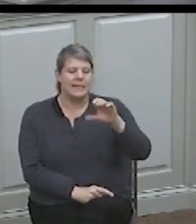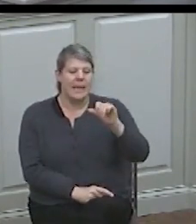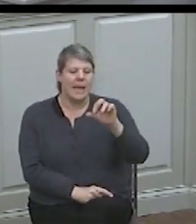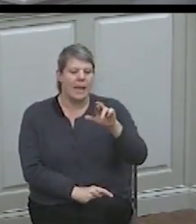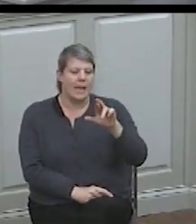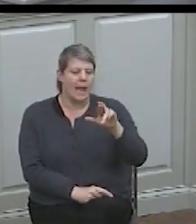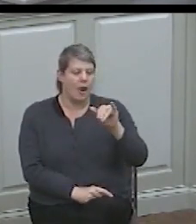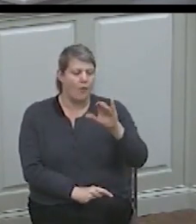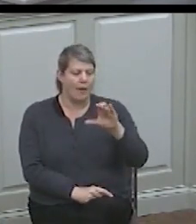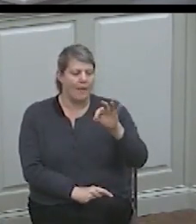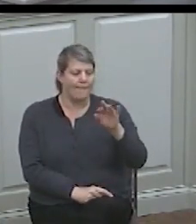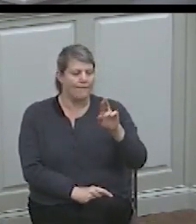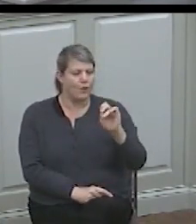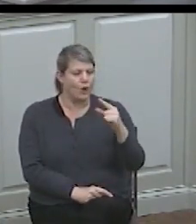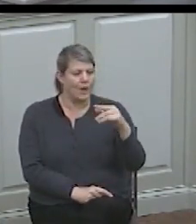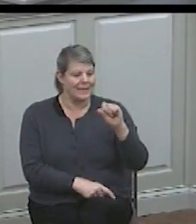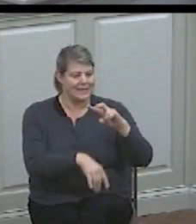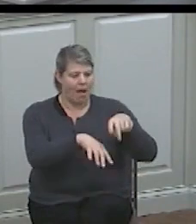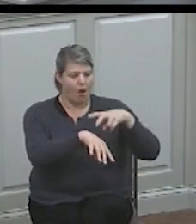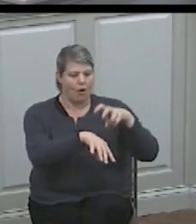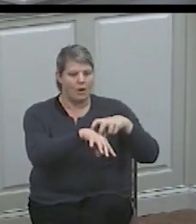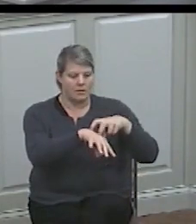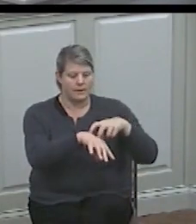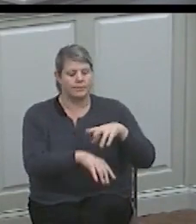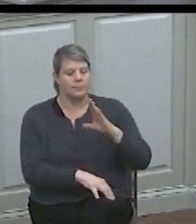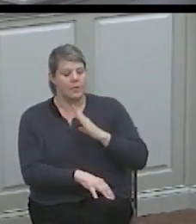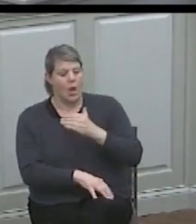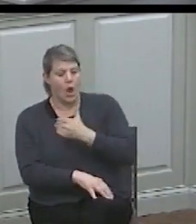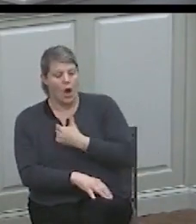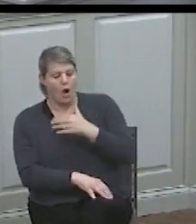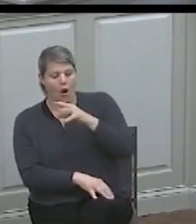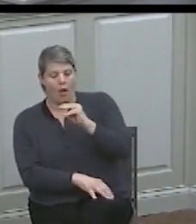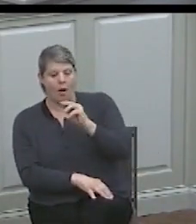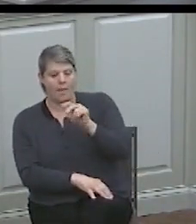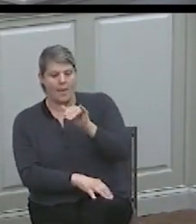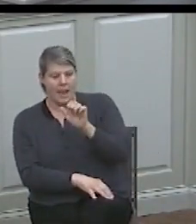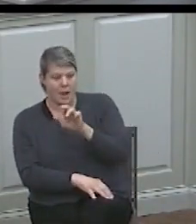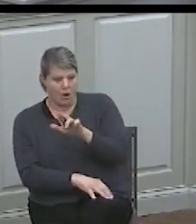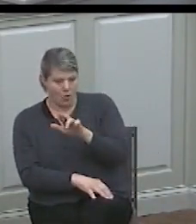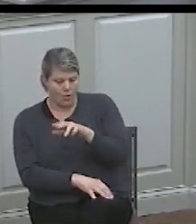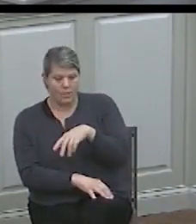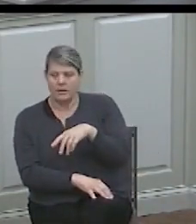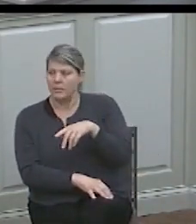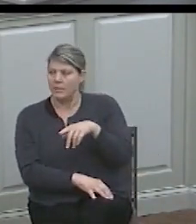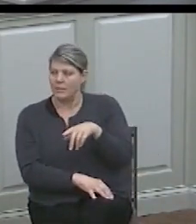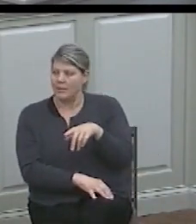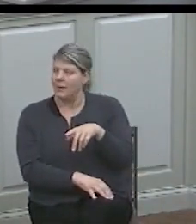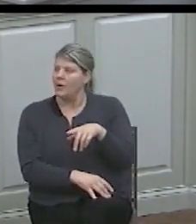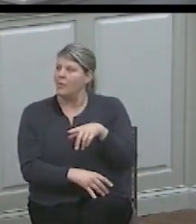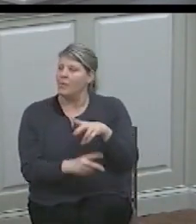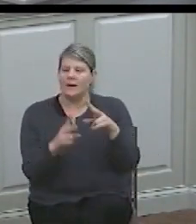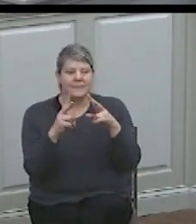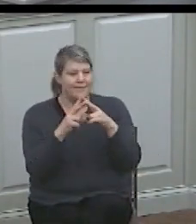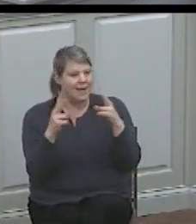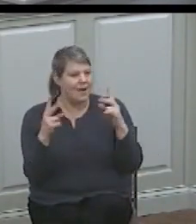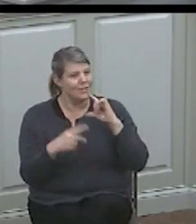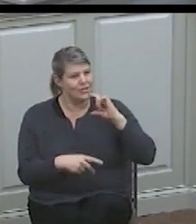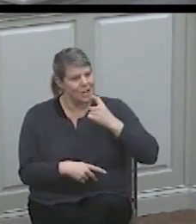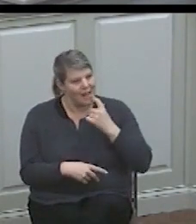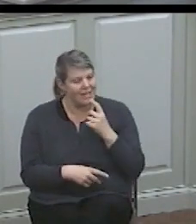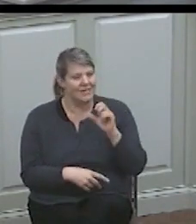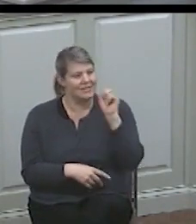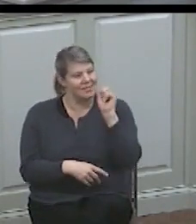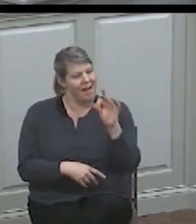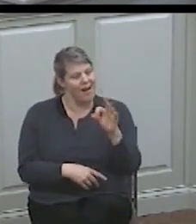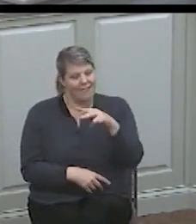was very envious of her necklace that she wears. I don't know what to call it.